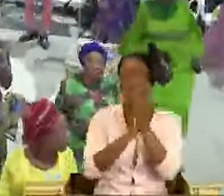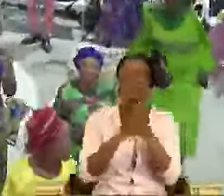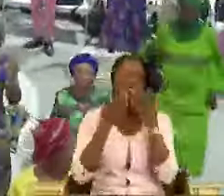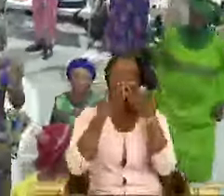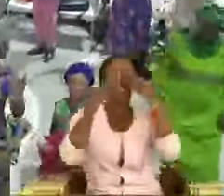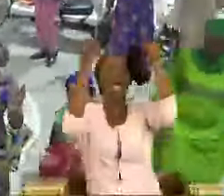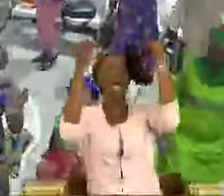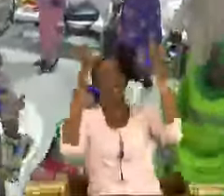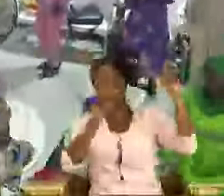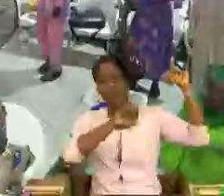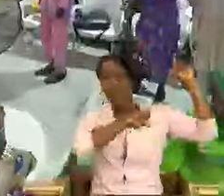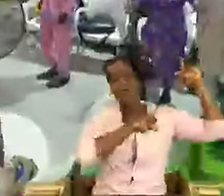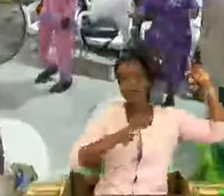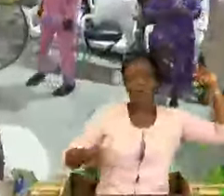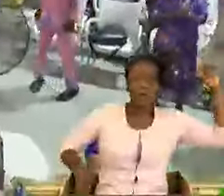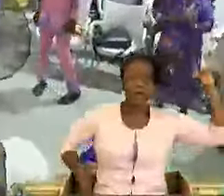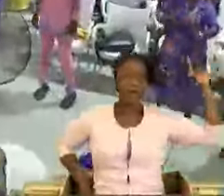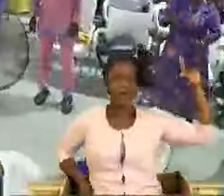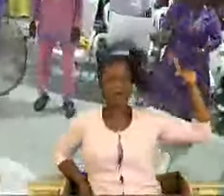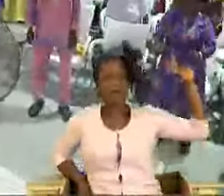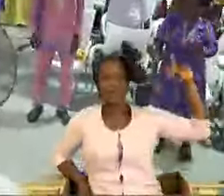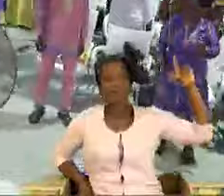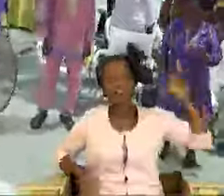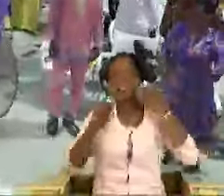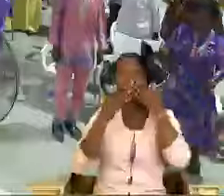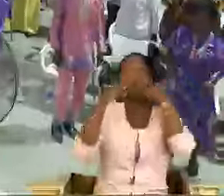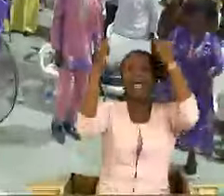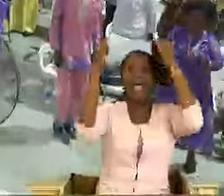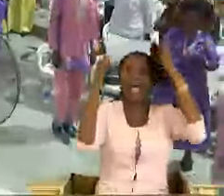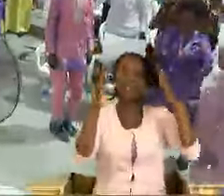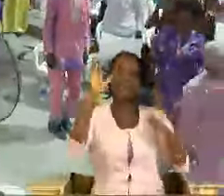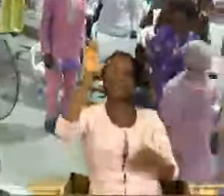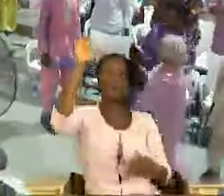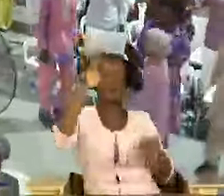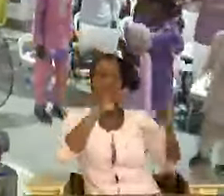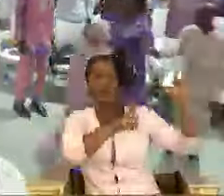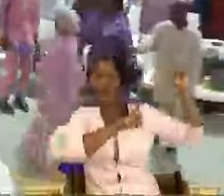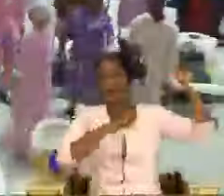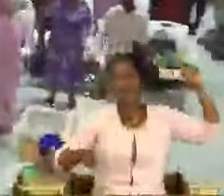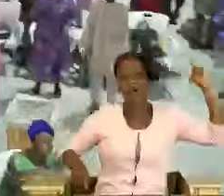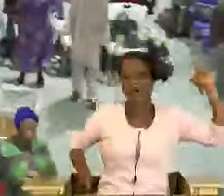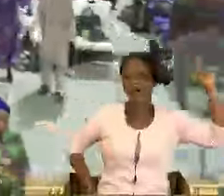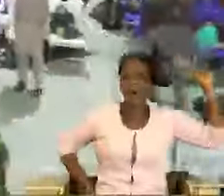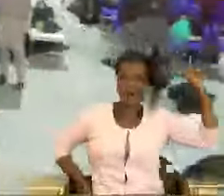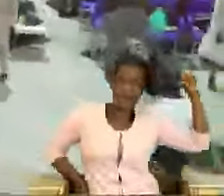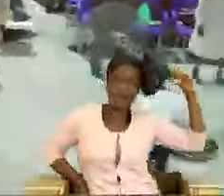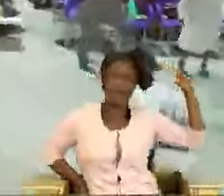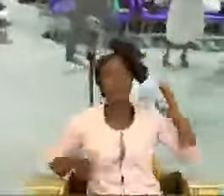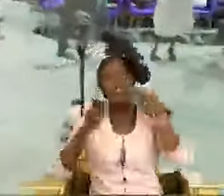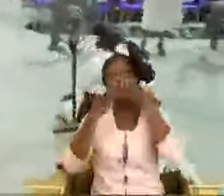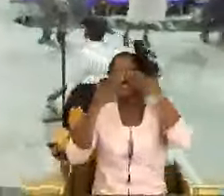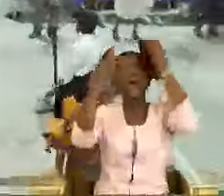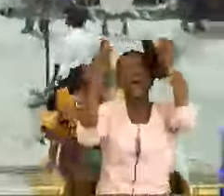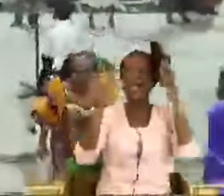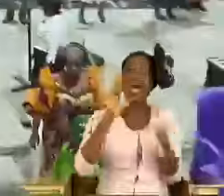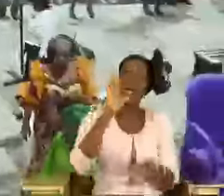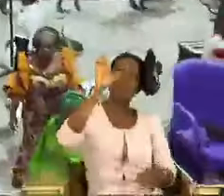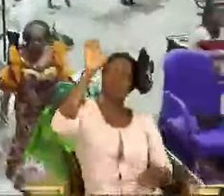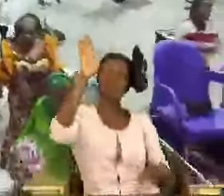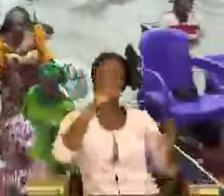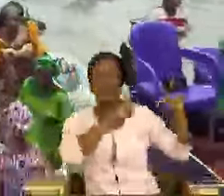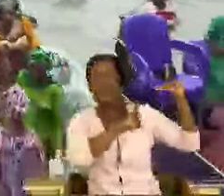thank you Lord and we just want Tok you Lord All Around the World We Want to